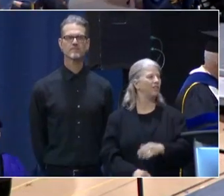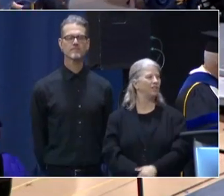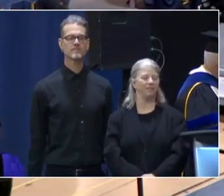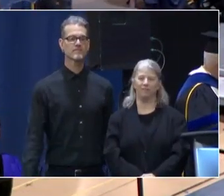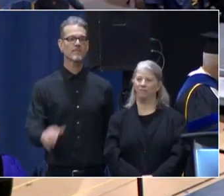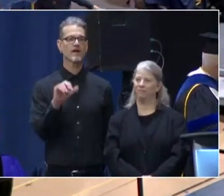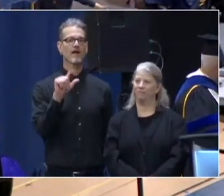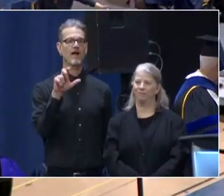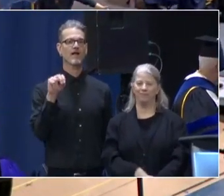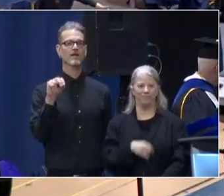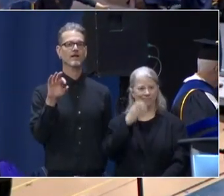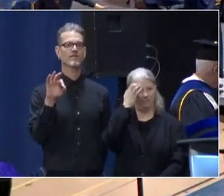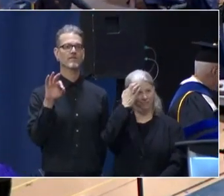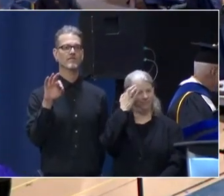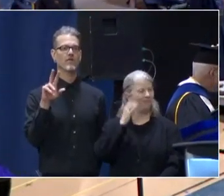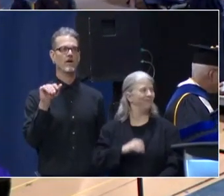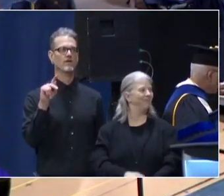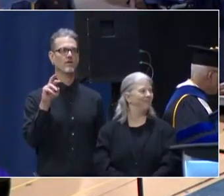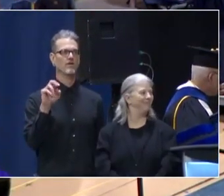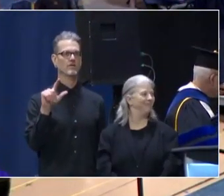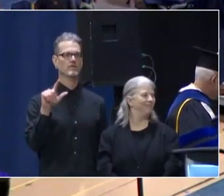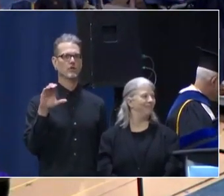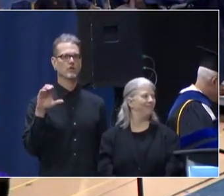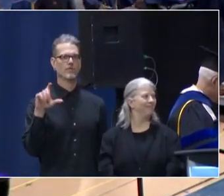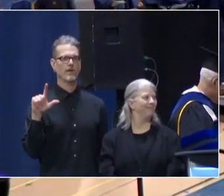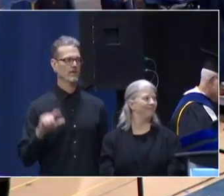Alan Franco, cum laude.